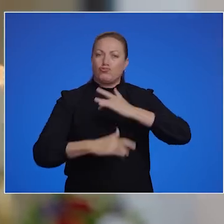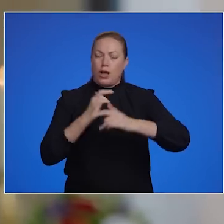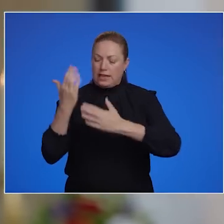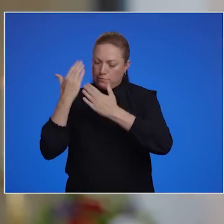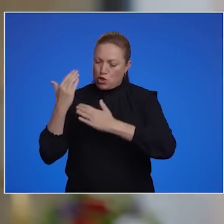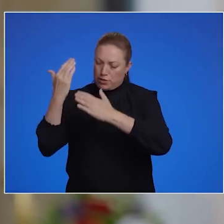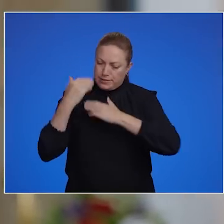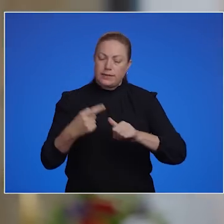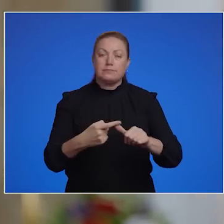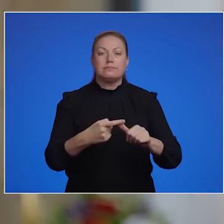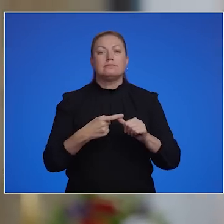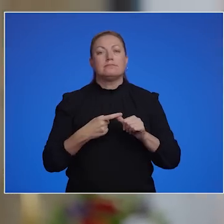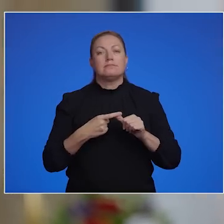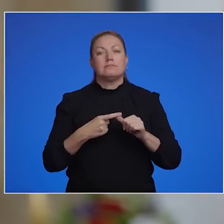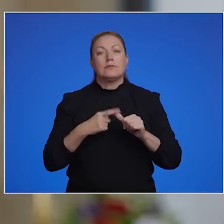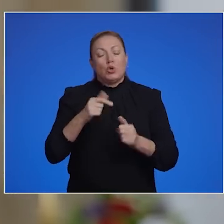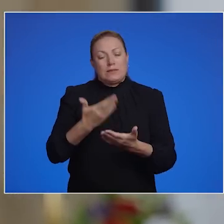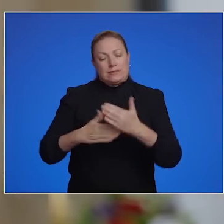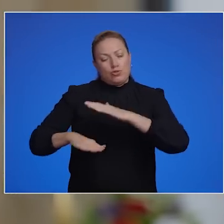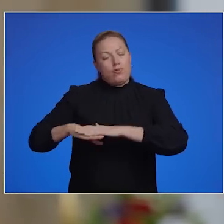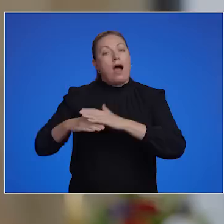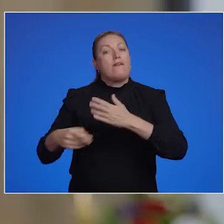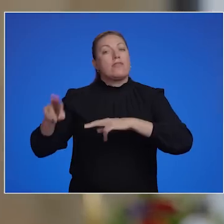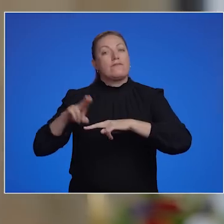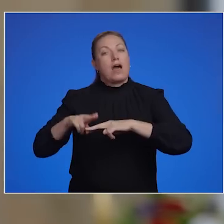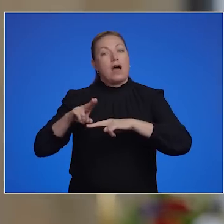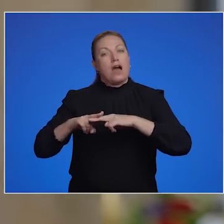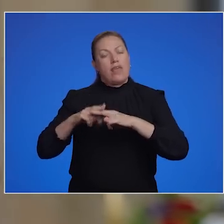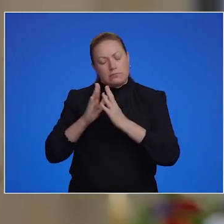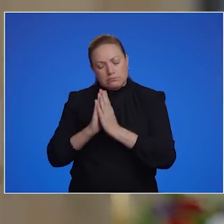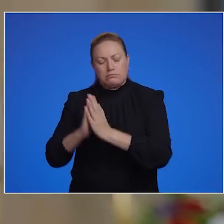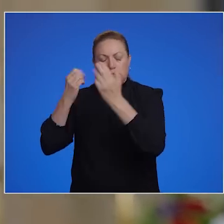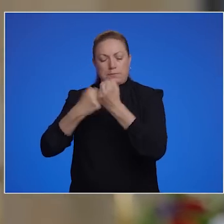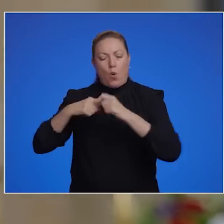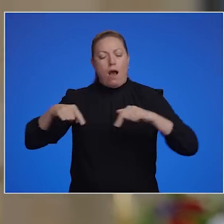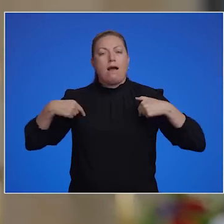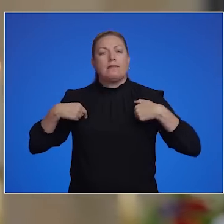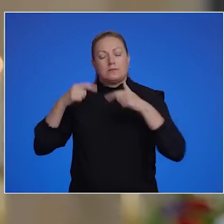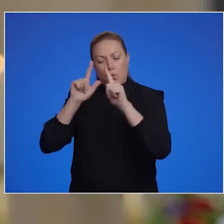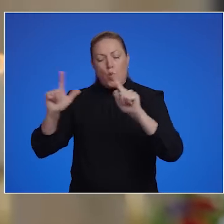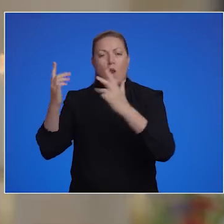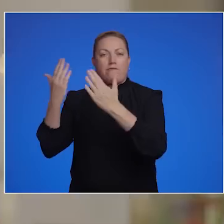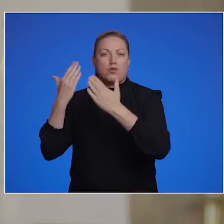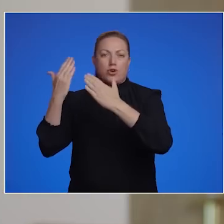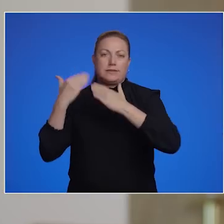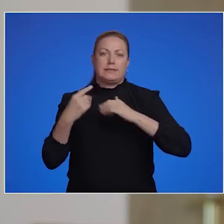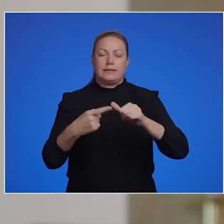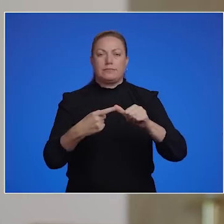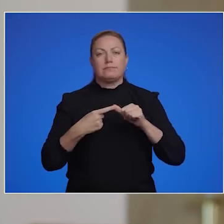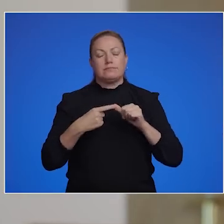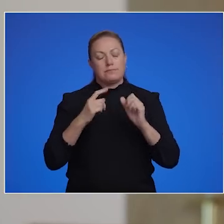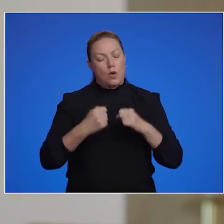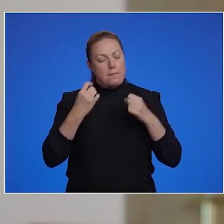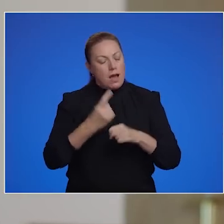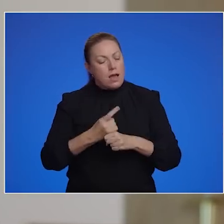Christ, have mercy. You are seated at the right hand of the Father to intercede for us. Lord, have mercy. Lord, have mercy. May